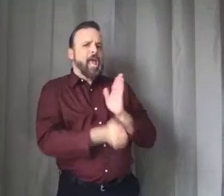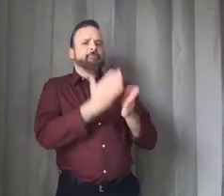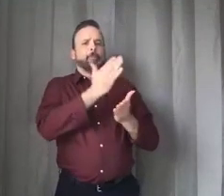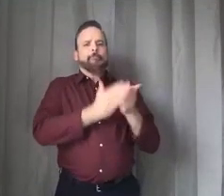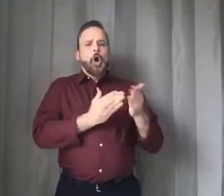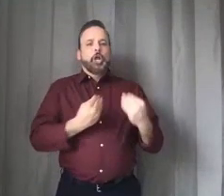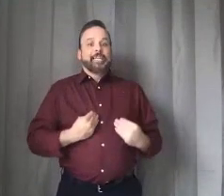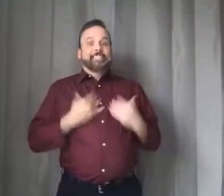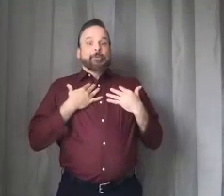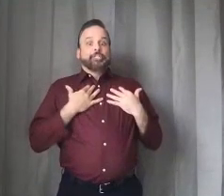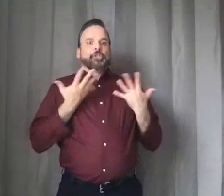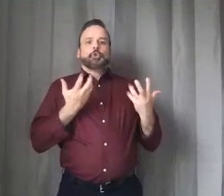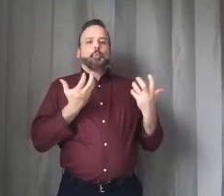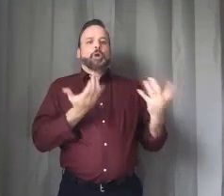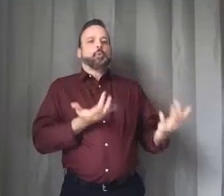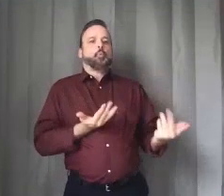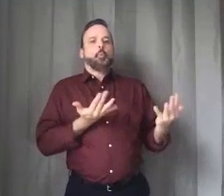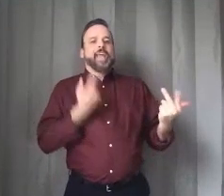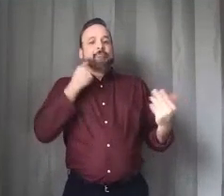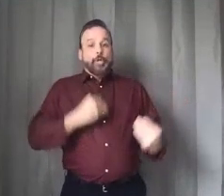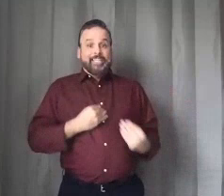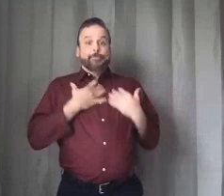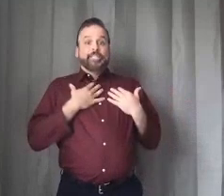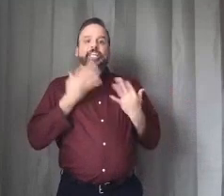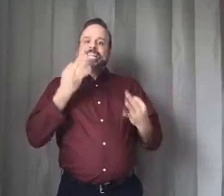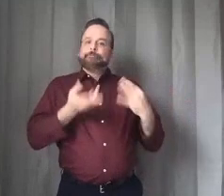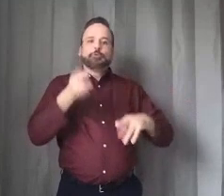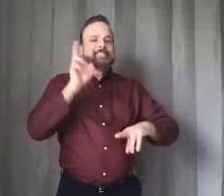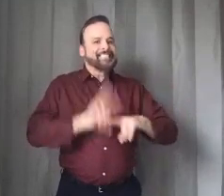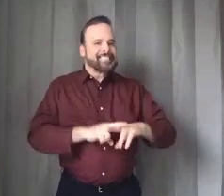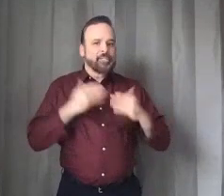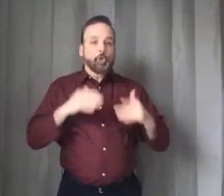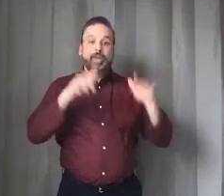strike. A lot of times if you just sit down, something will come to you.